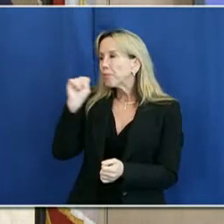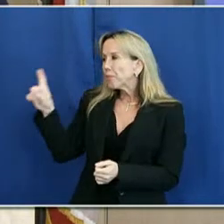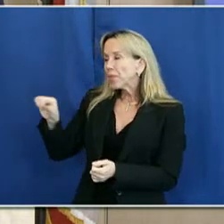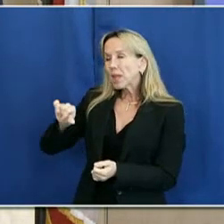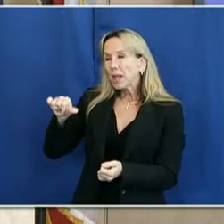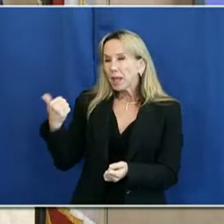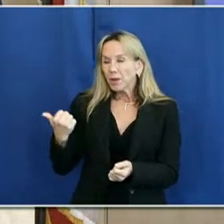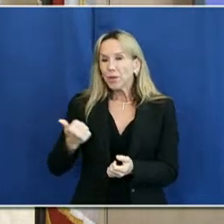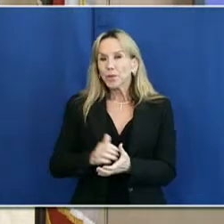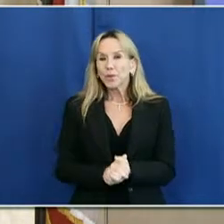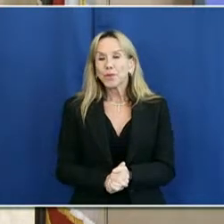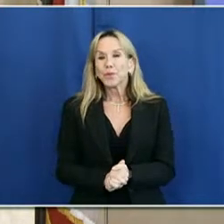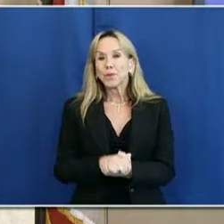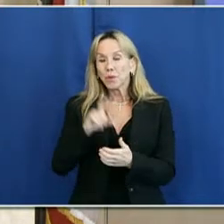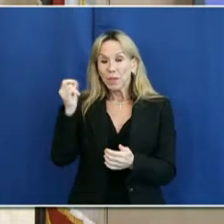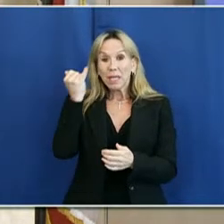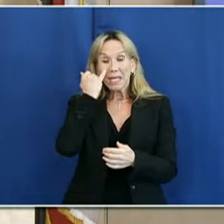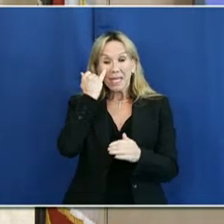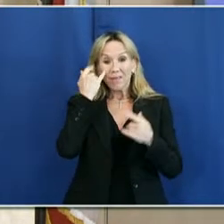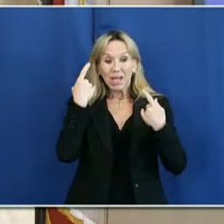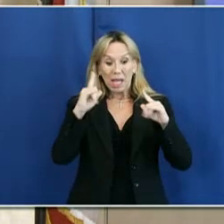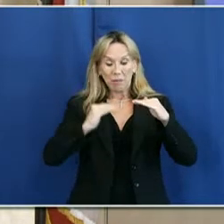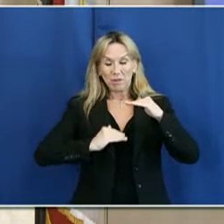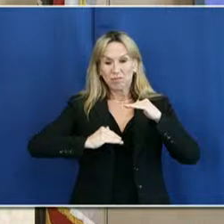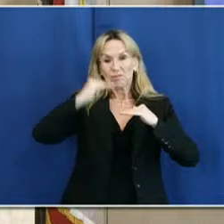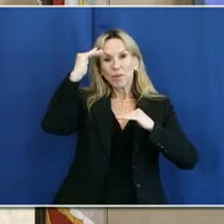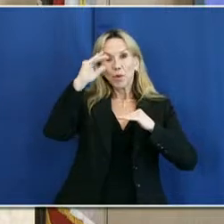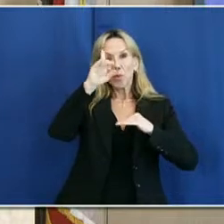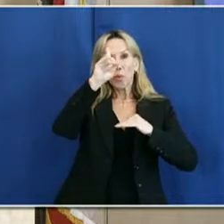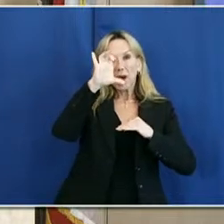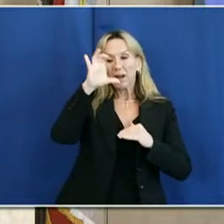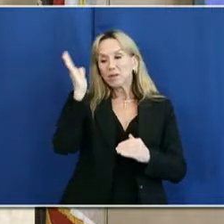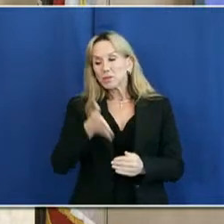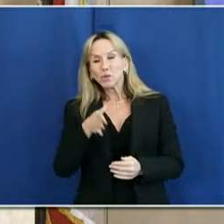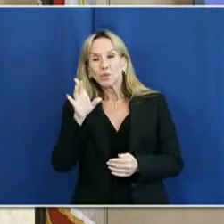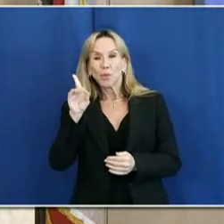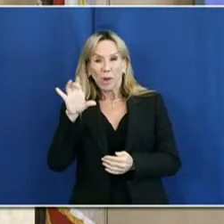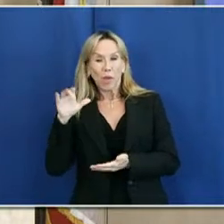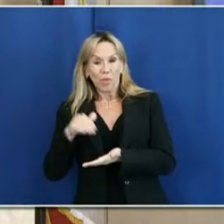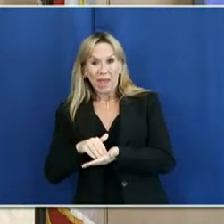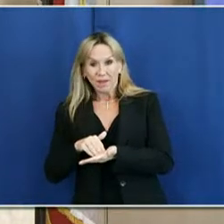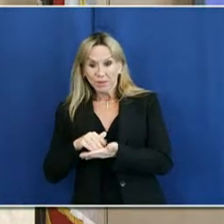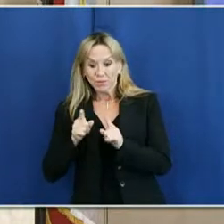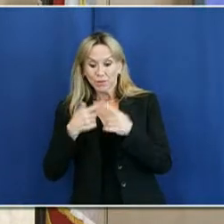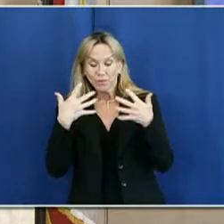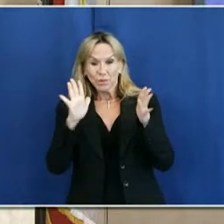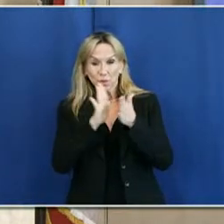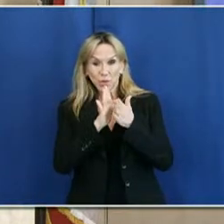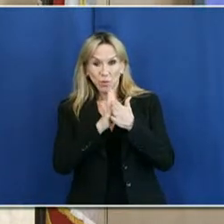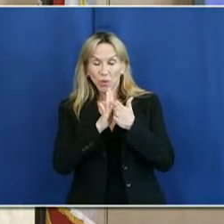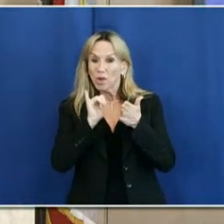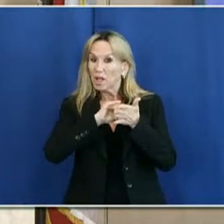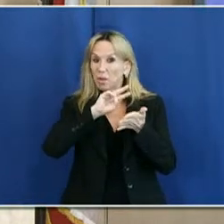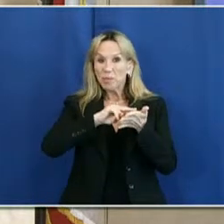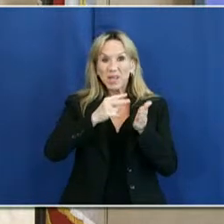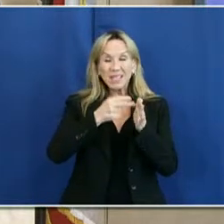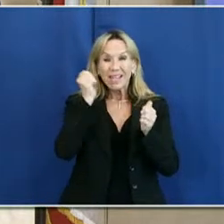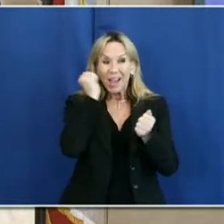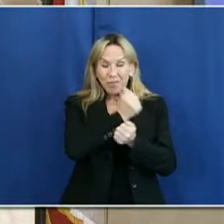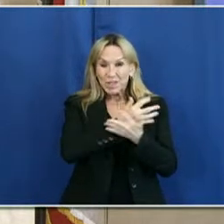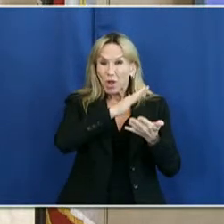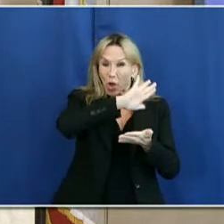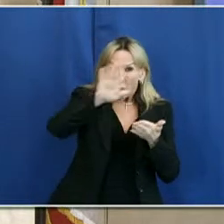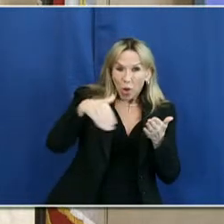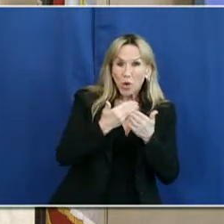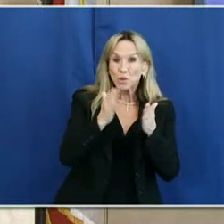because I'm confused. So if we do jump over that 100 per 100,000 residents after schools reopen, does that erase all the progress and schools all